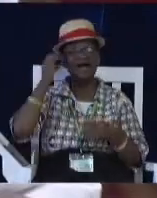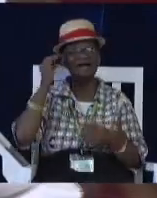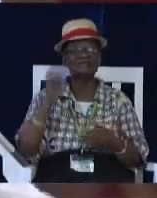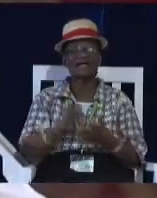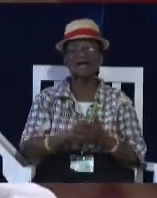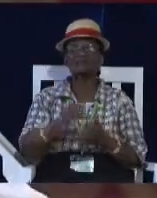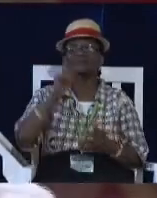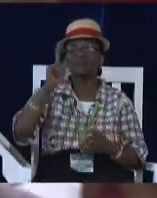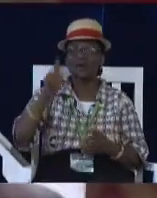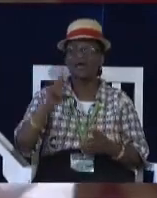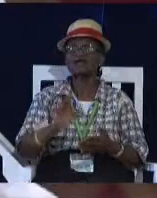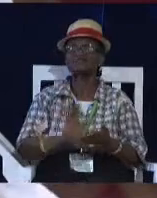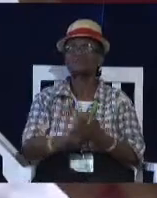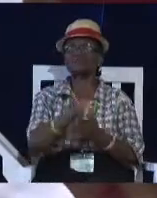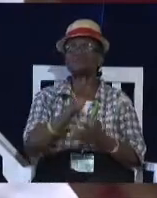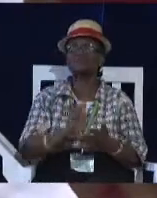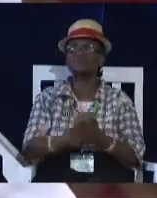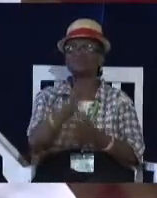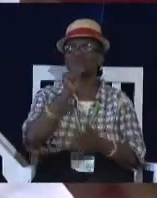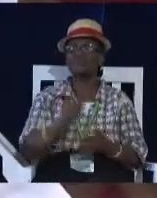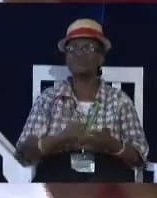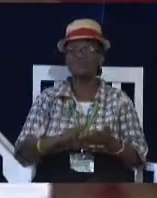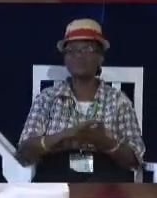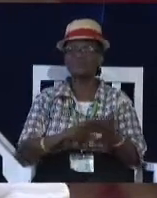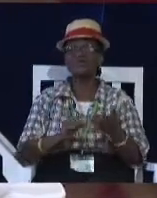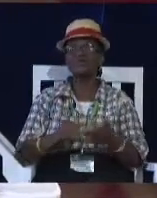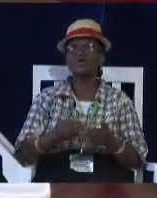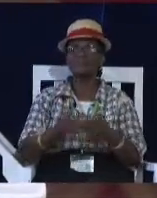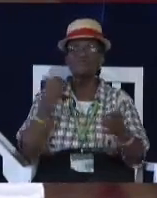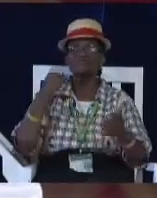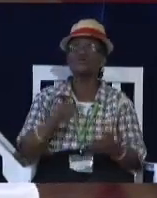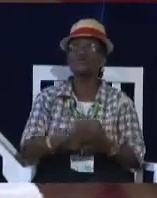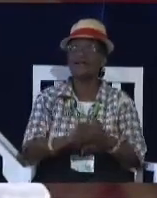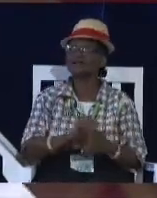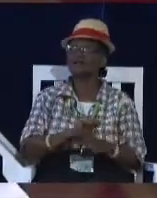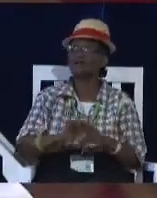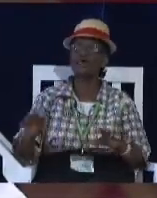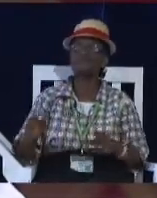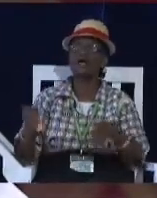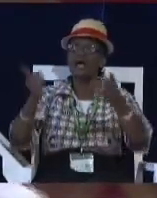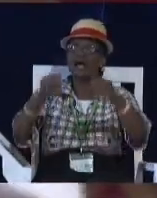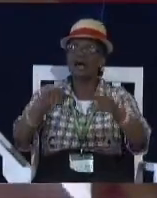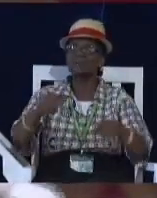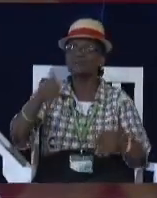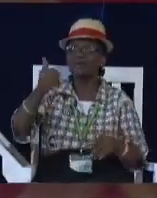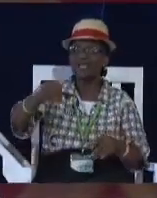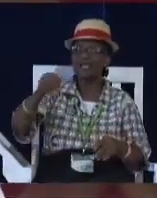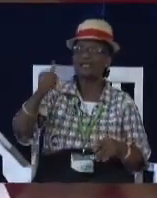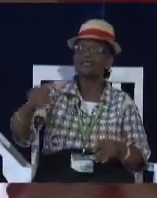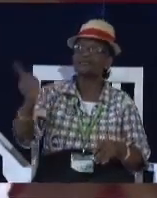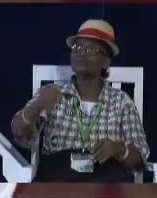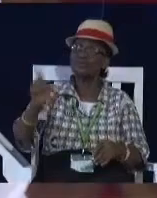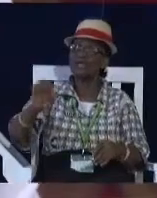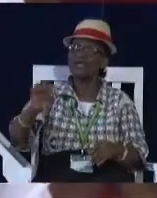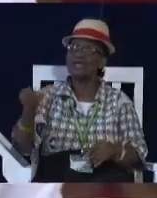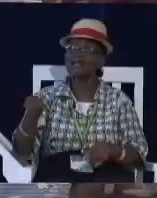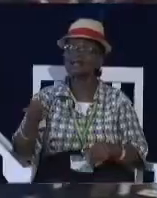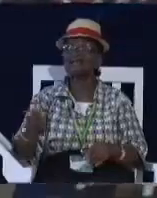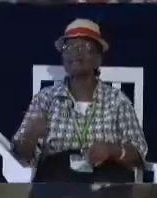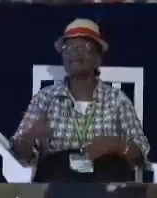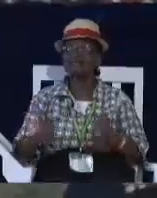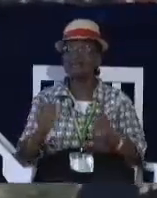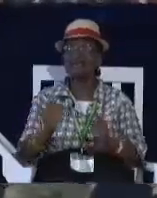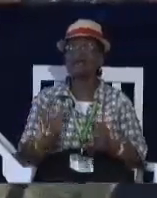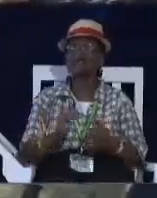That is not happening anywhere else. God is blessing us. Let somebody shout hallelujah to